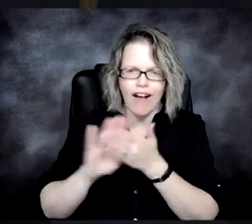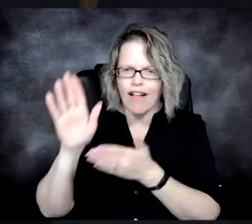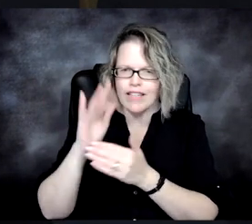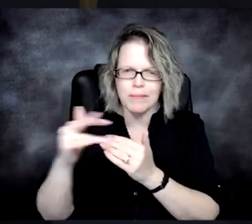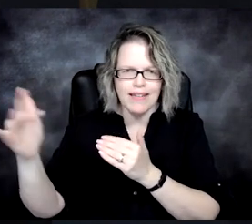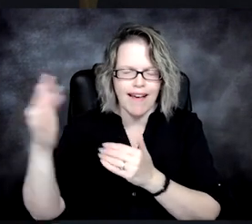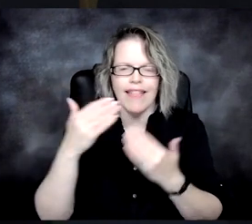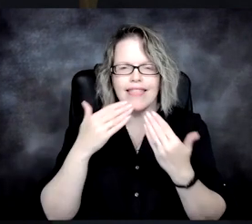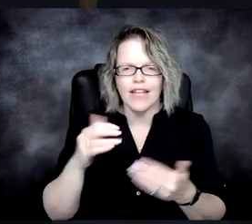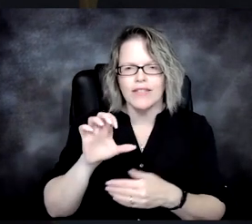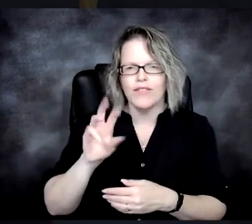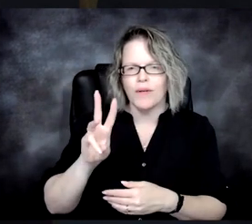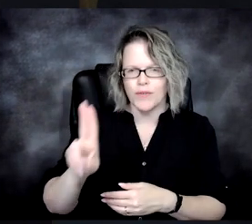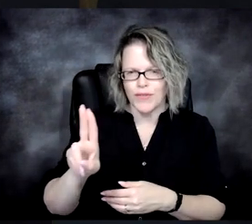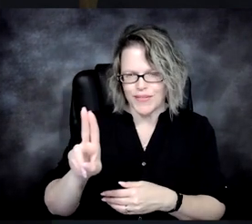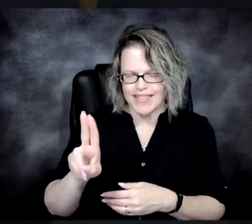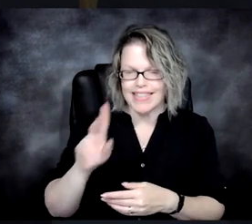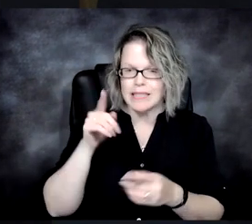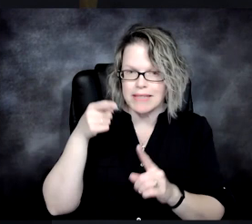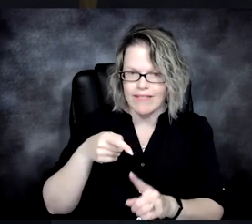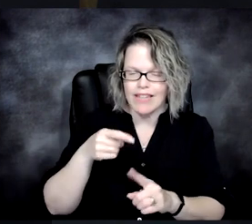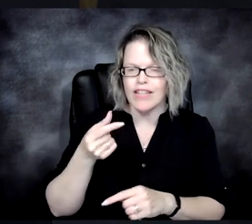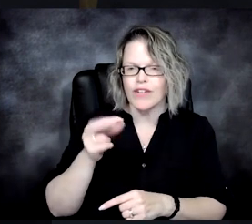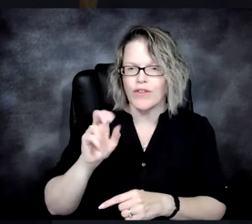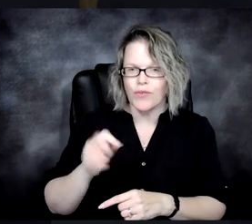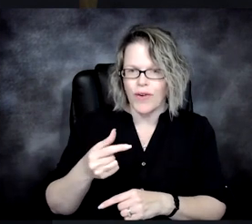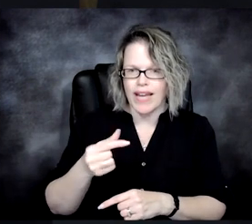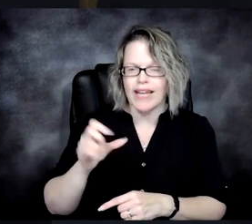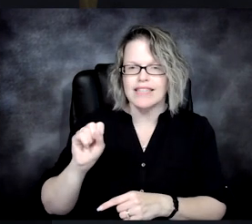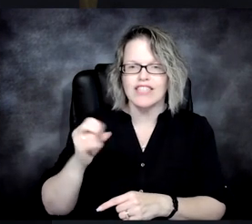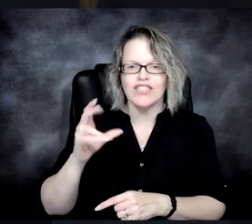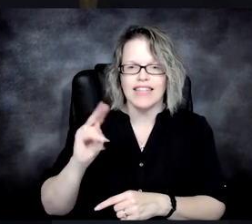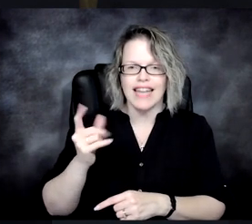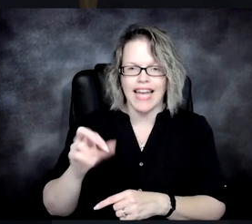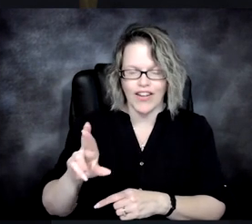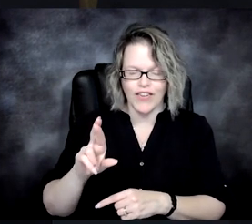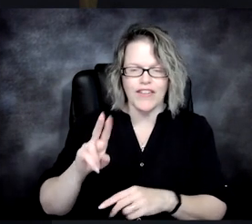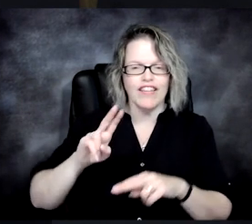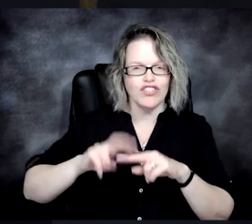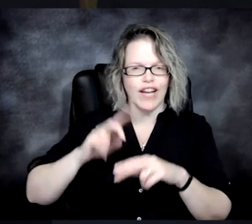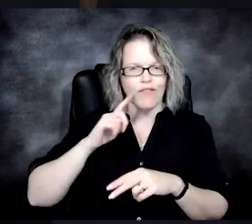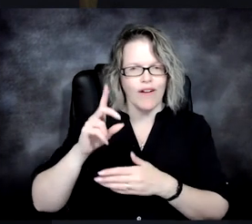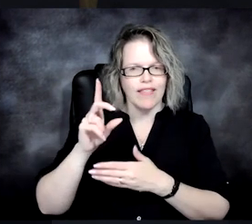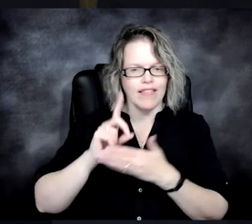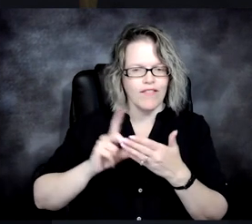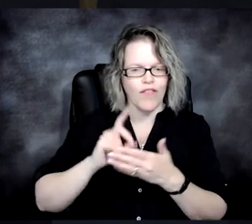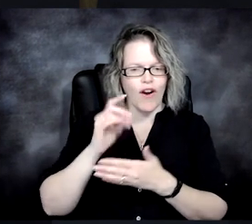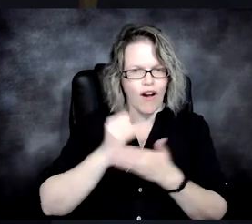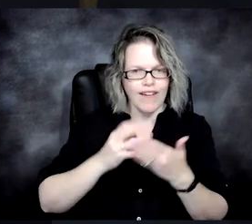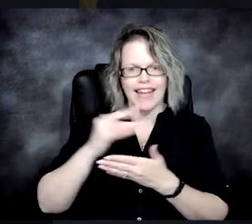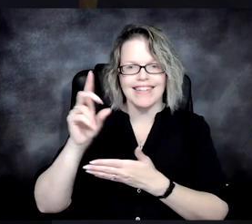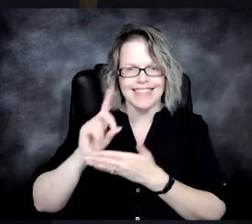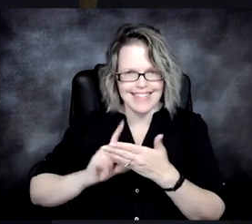Central Washington team, specifically to Greg Schlanger, Chair of the Department of Art and Design. Congratulations to the